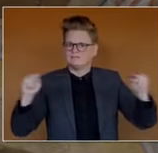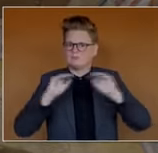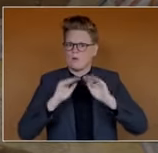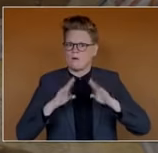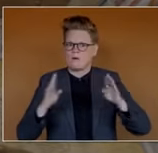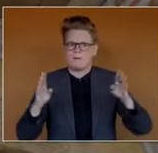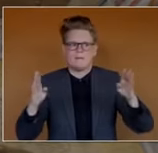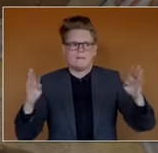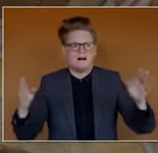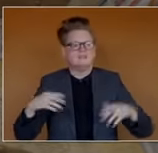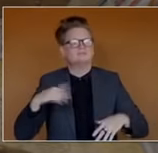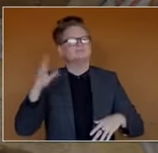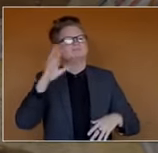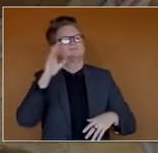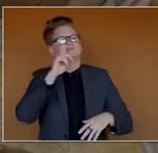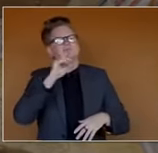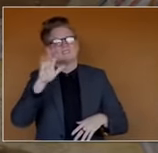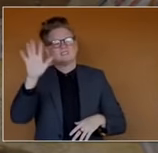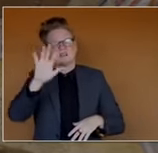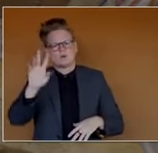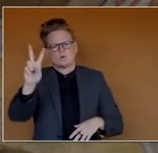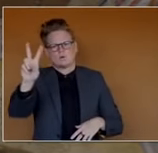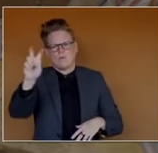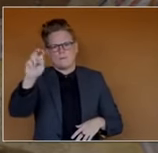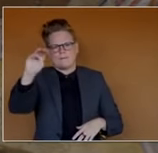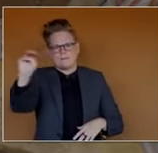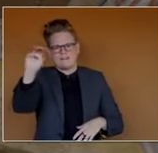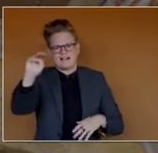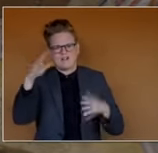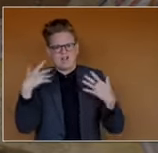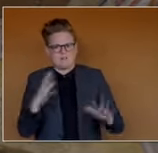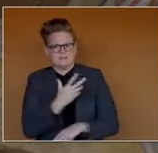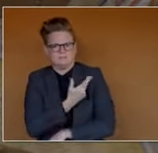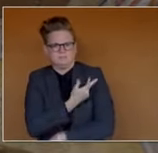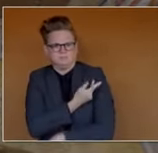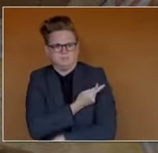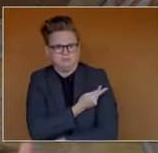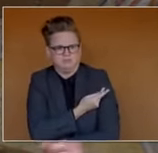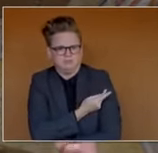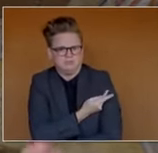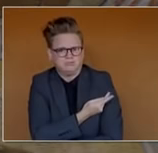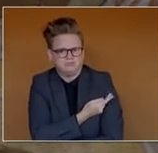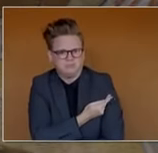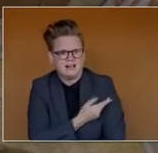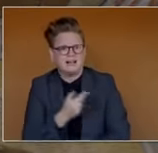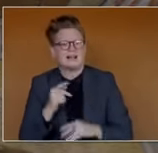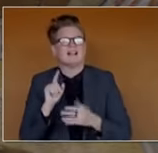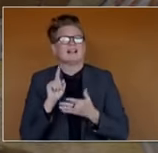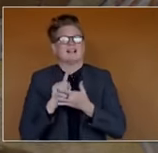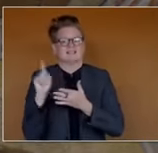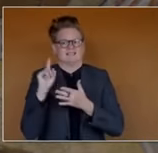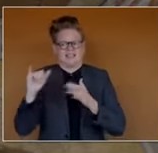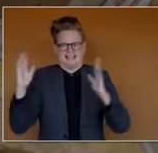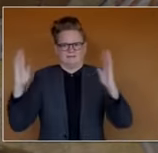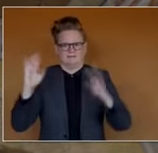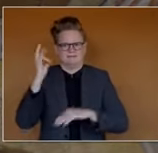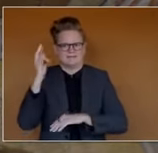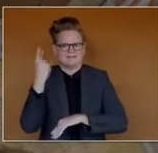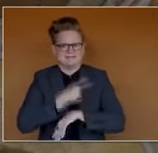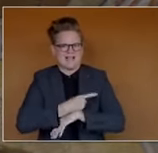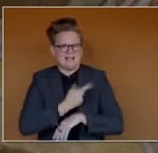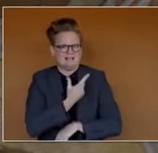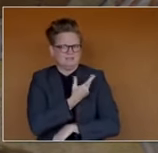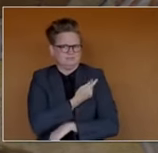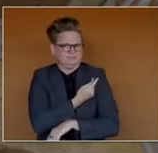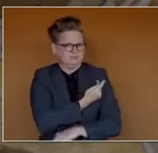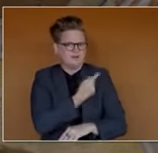reporting period over the last 24 hours, a little over 2 million in the last 7-day period. As I noted, that's down from where we were a number of